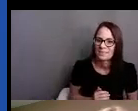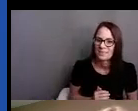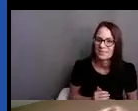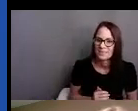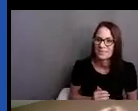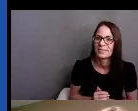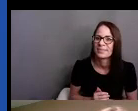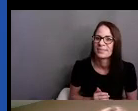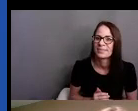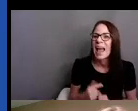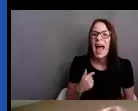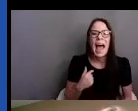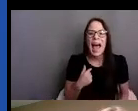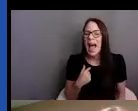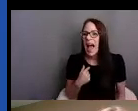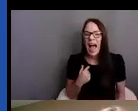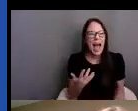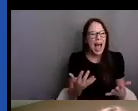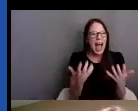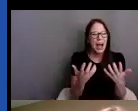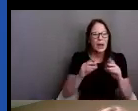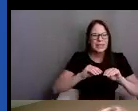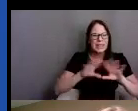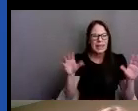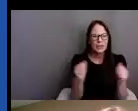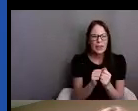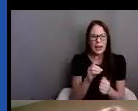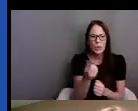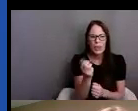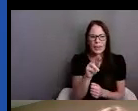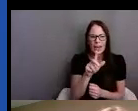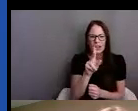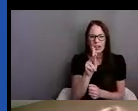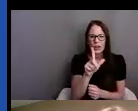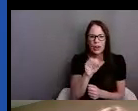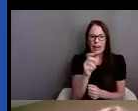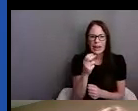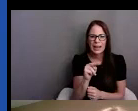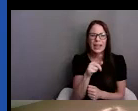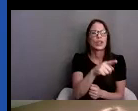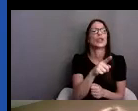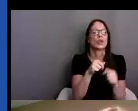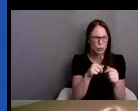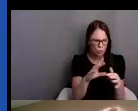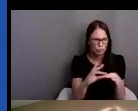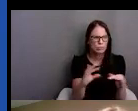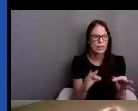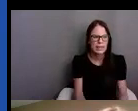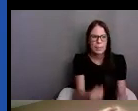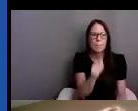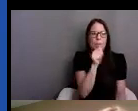Look, I just wanted to clarify with Dr. Klein. You had talked about, it's a very personal decision, but that you